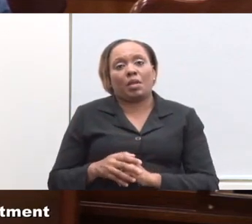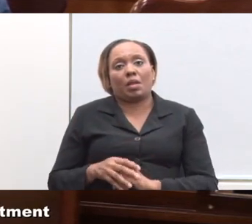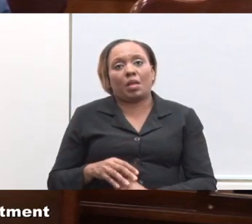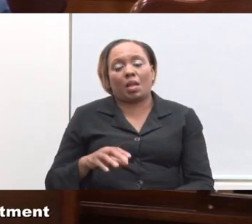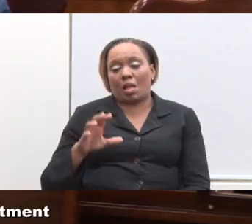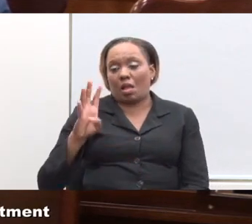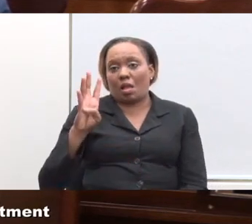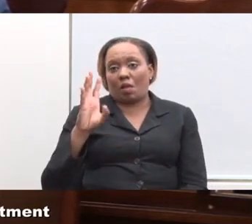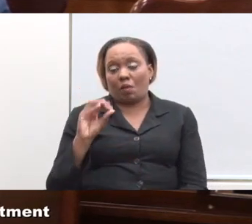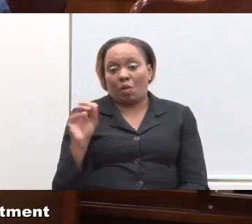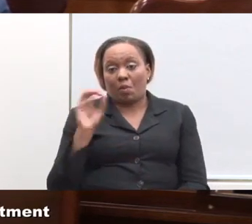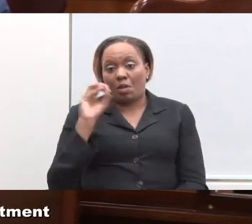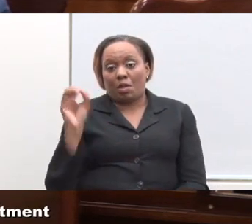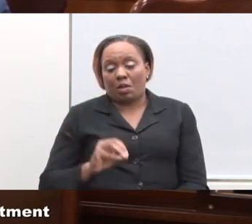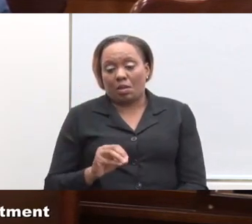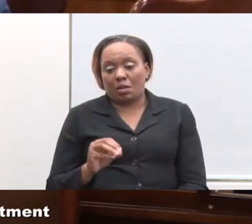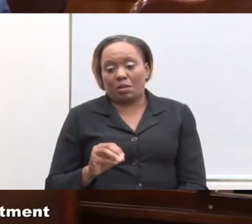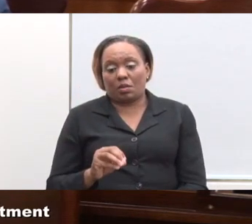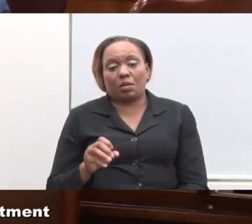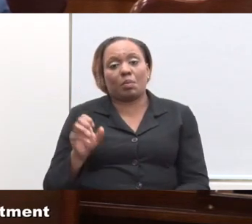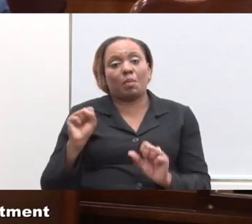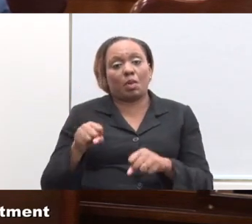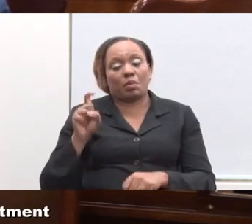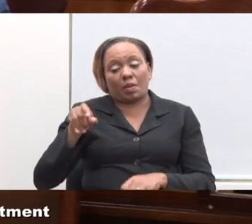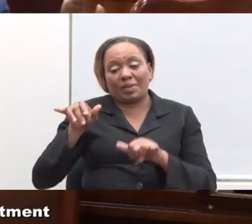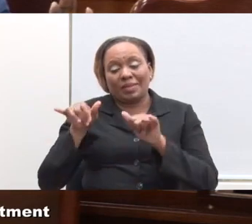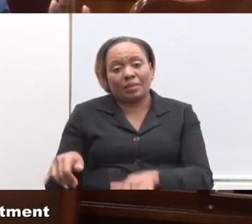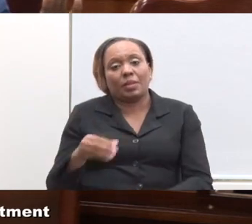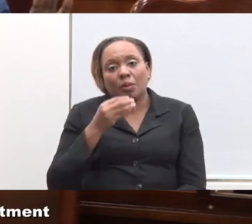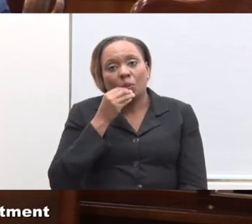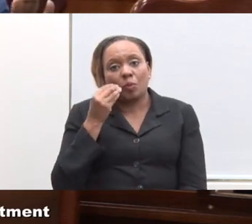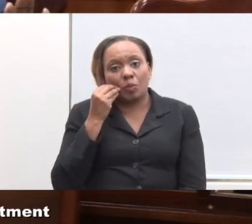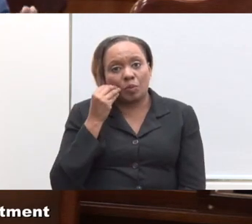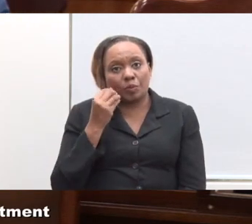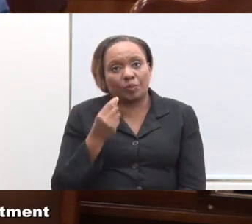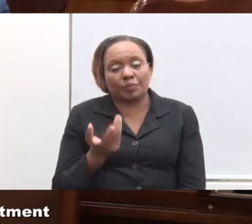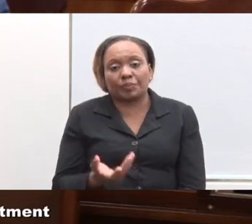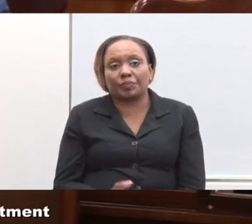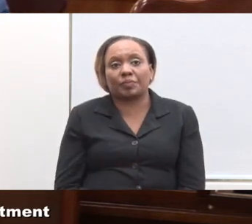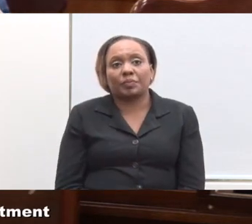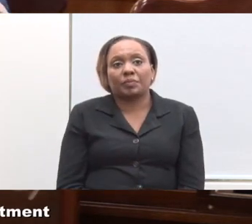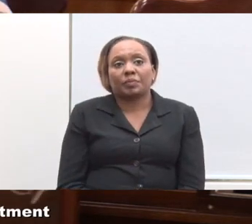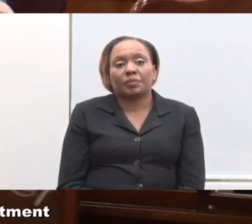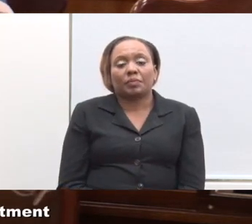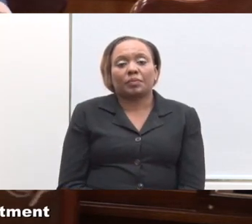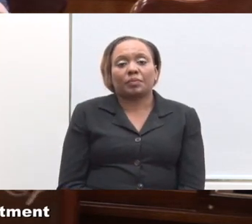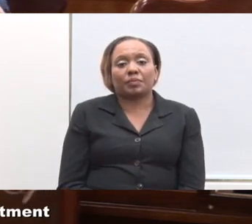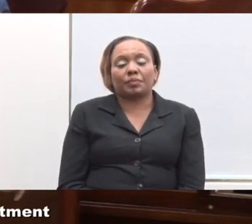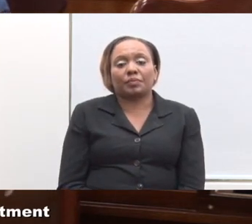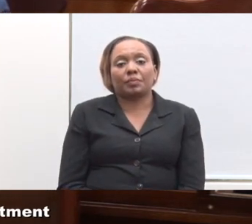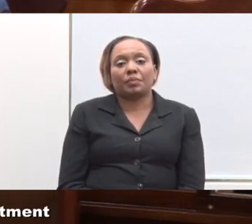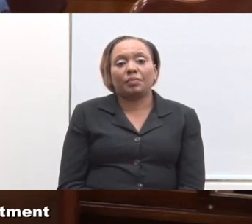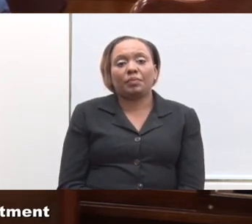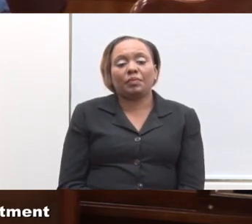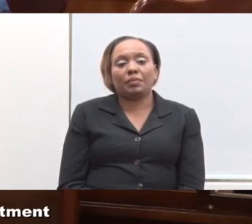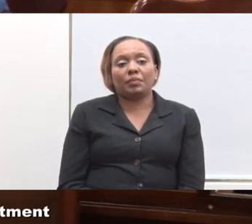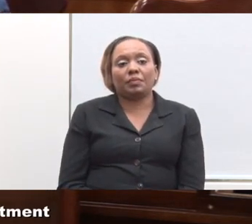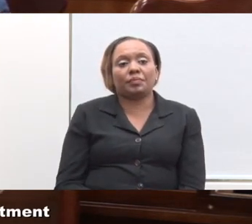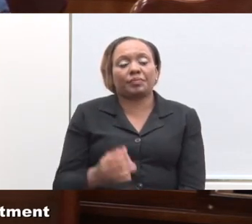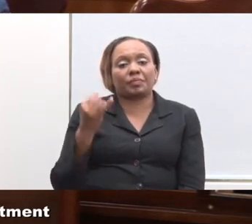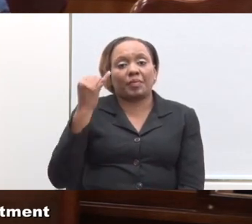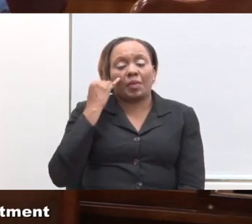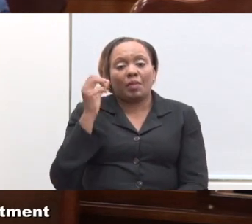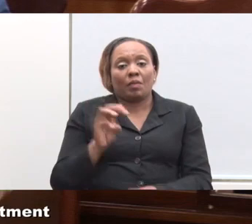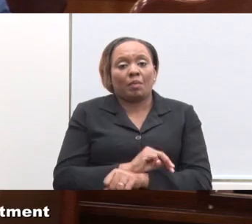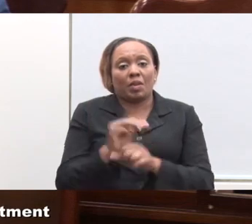remain home in the immediate future. This is without prejudice, sir, that if the Minister of Health advises me